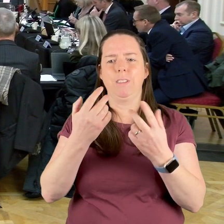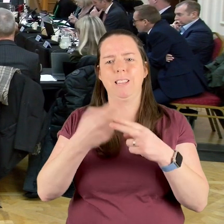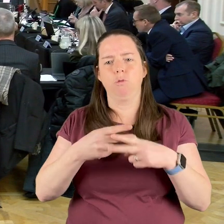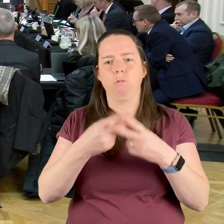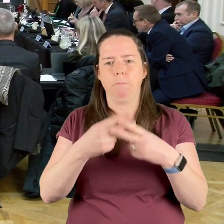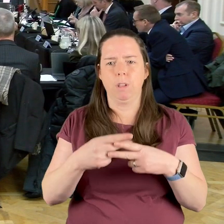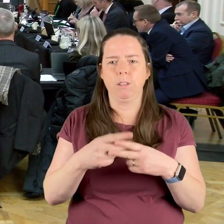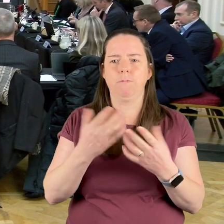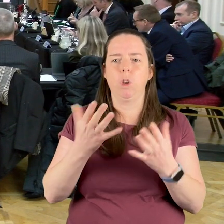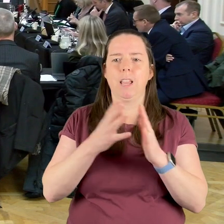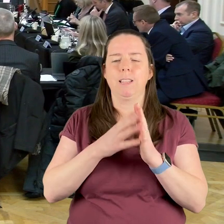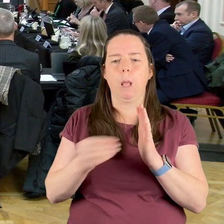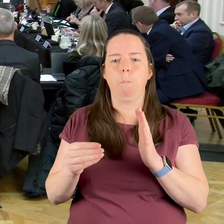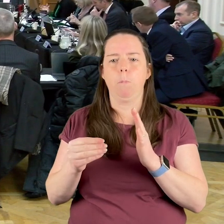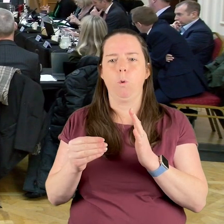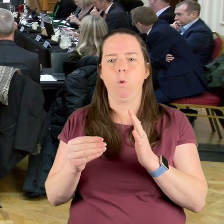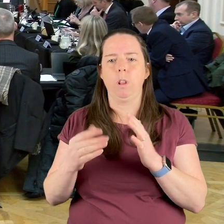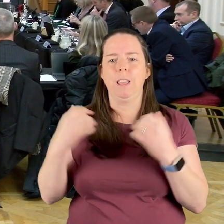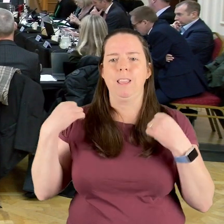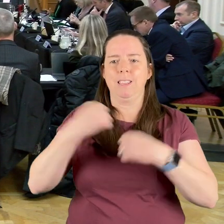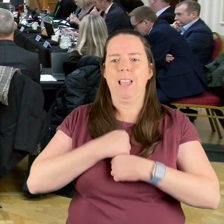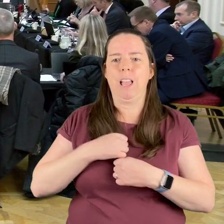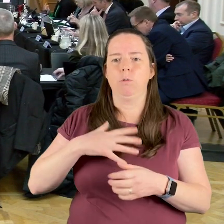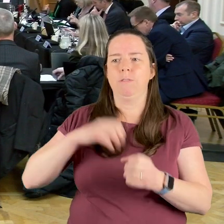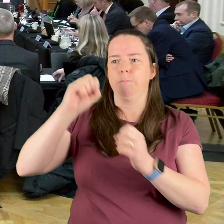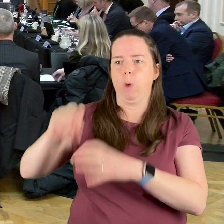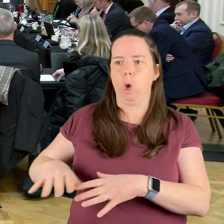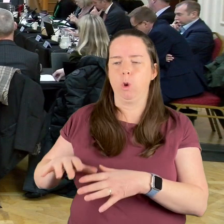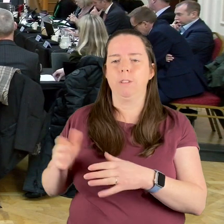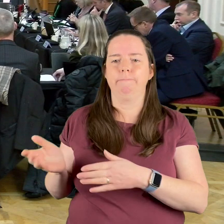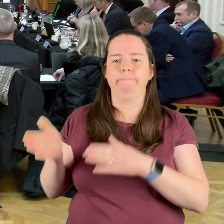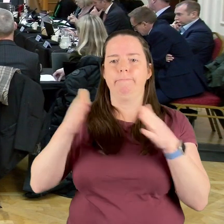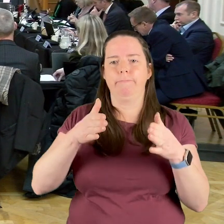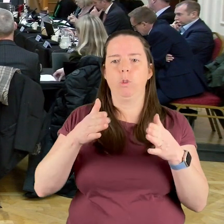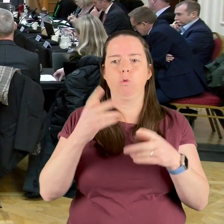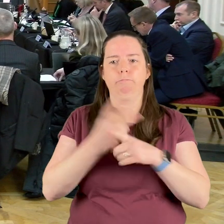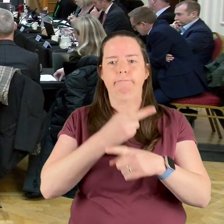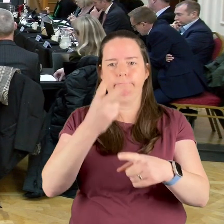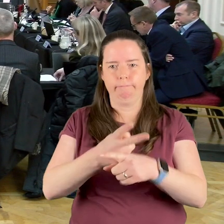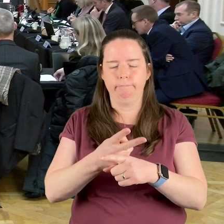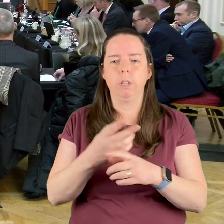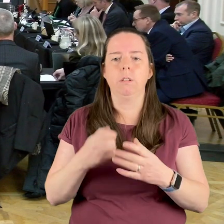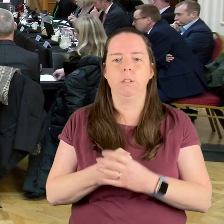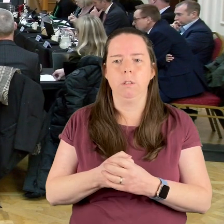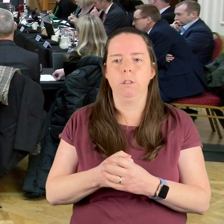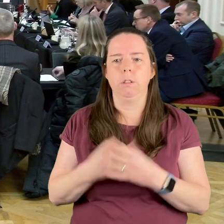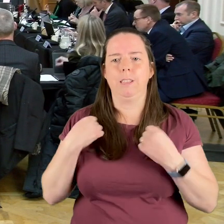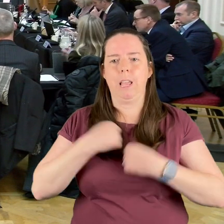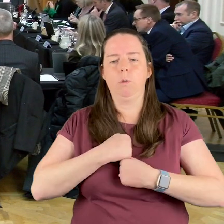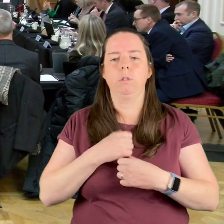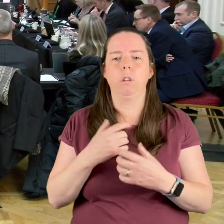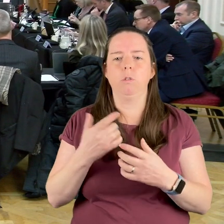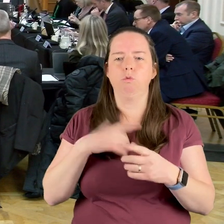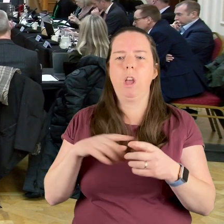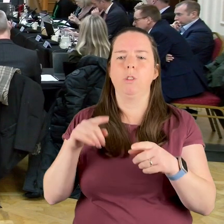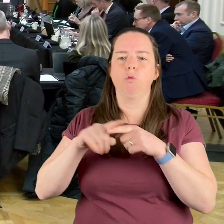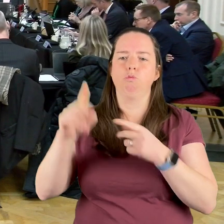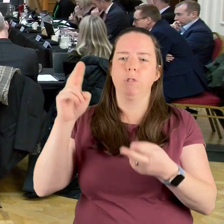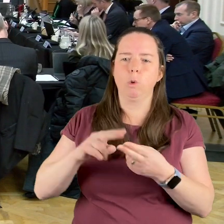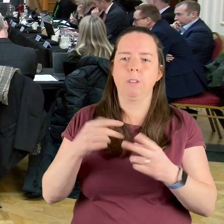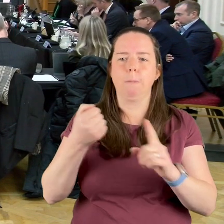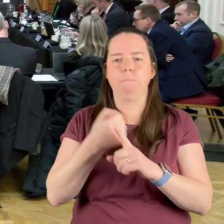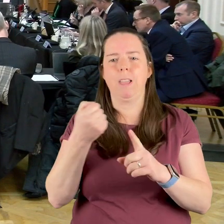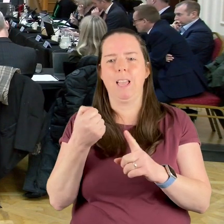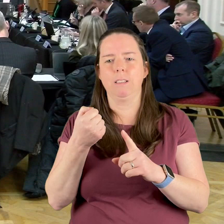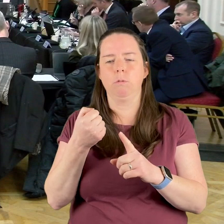is good in terms of cleaning of those instruments, for example, we're moving back to less disposable gowns. So there's a load that we